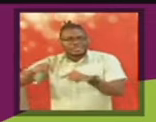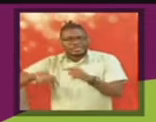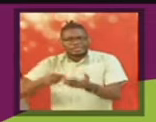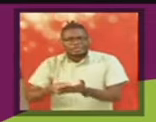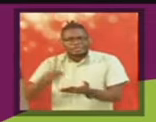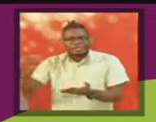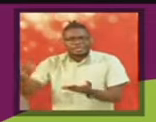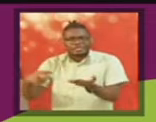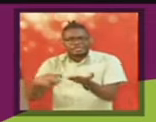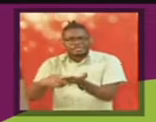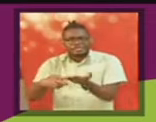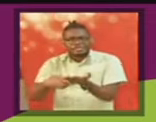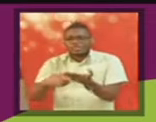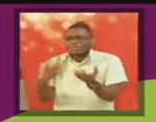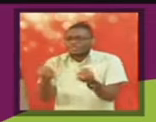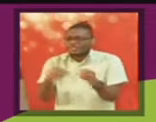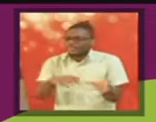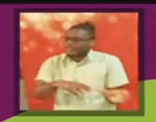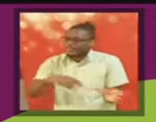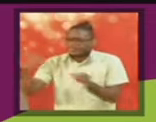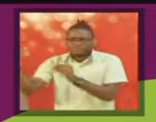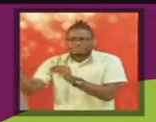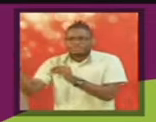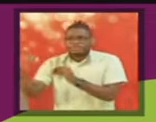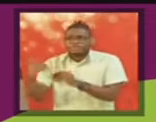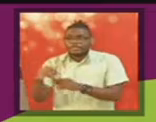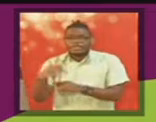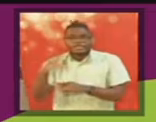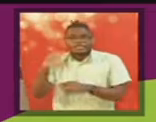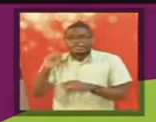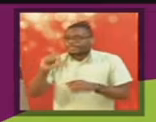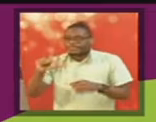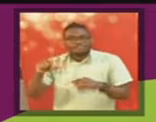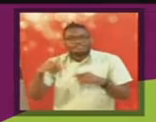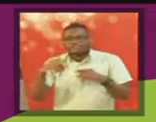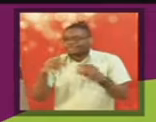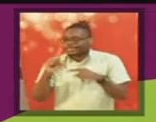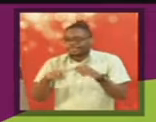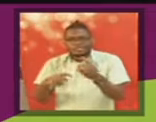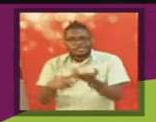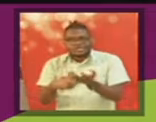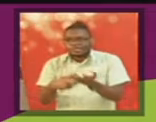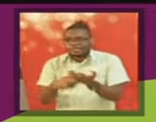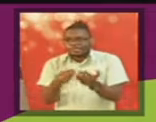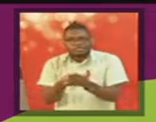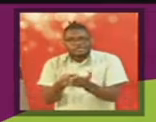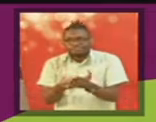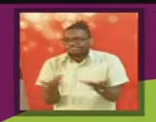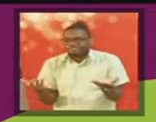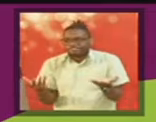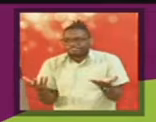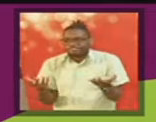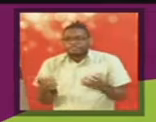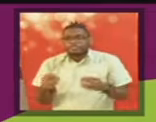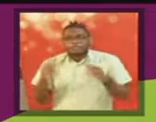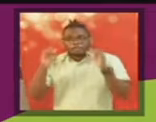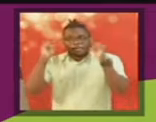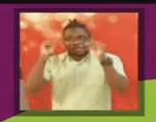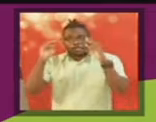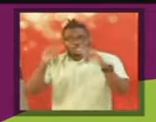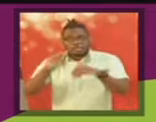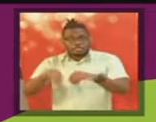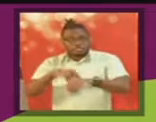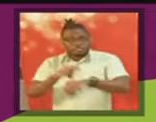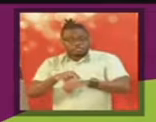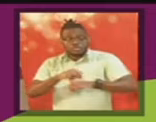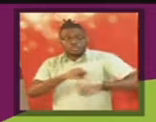country. Information reaching us is that the Minister of National Security stated that as American